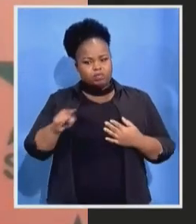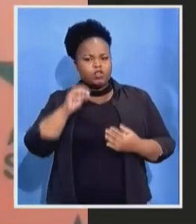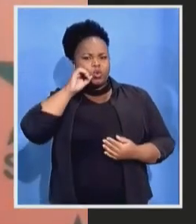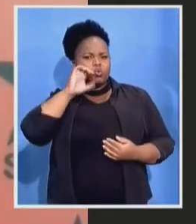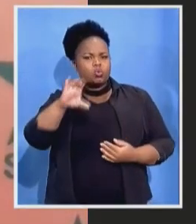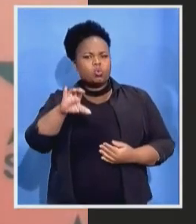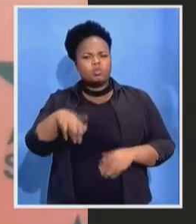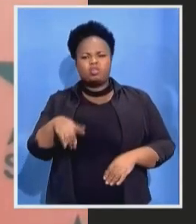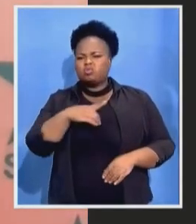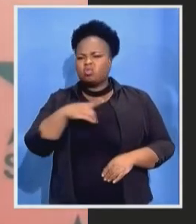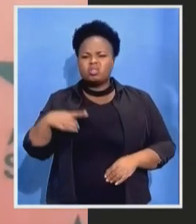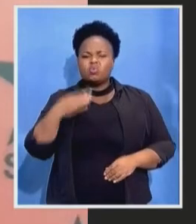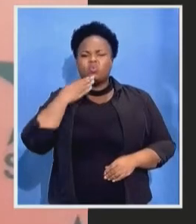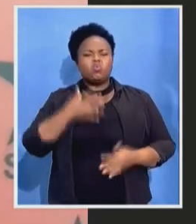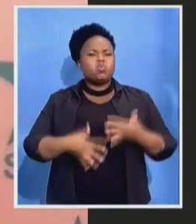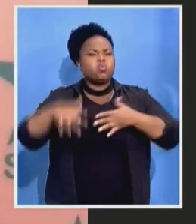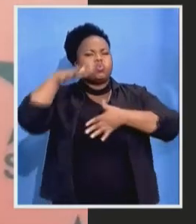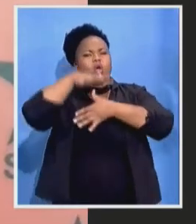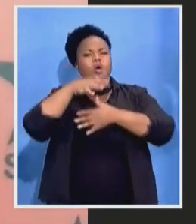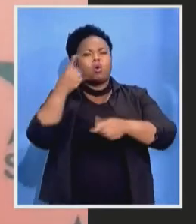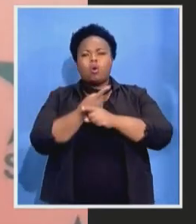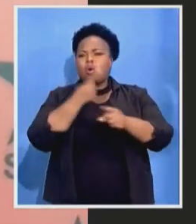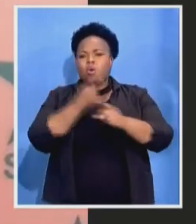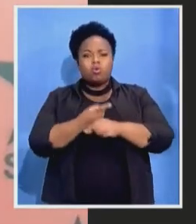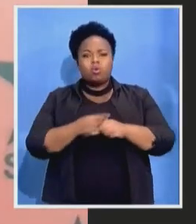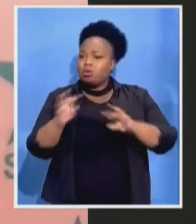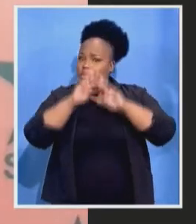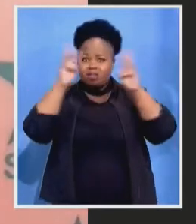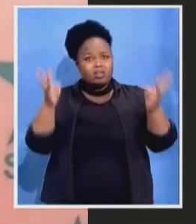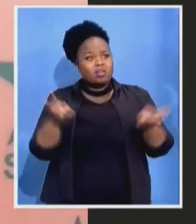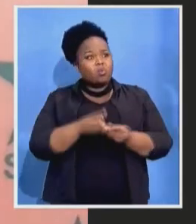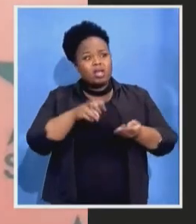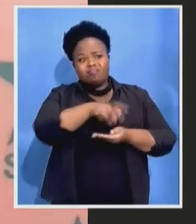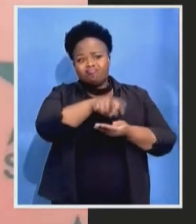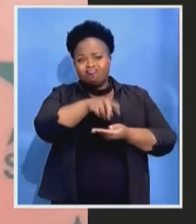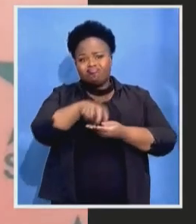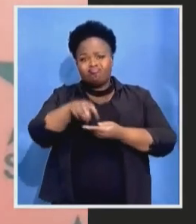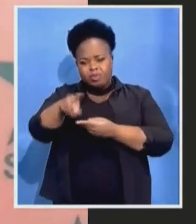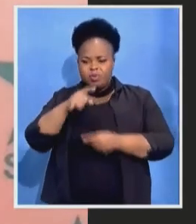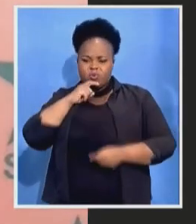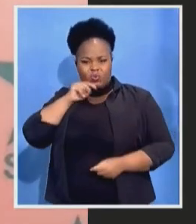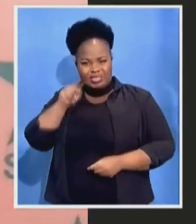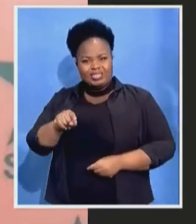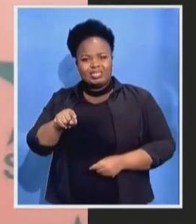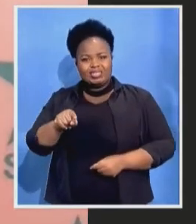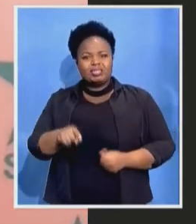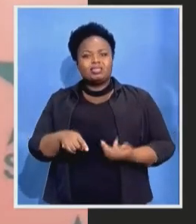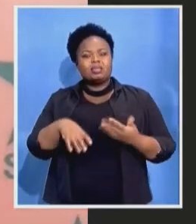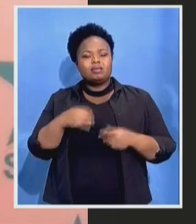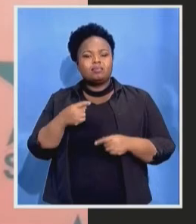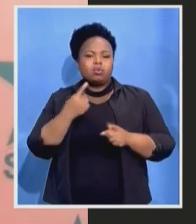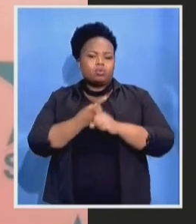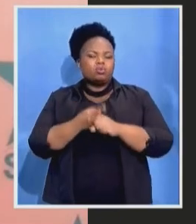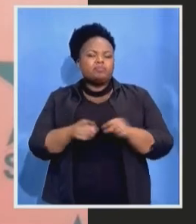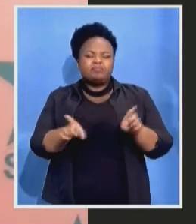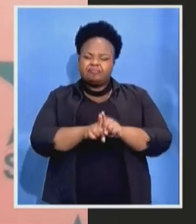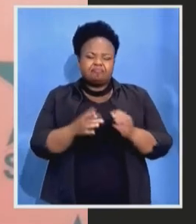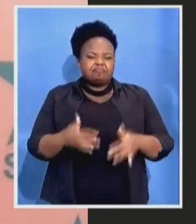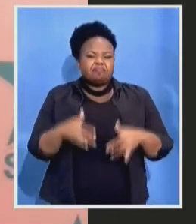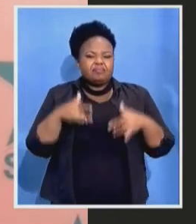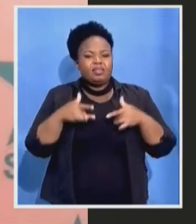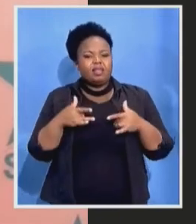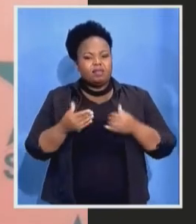worldwide have been utilizing, and that could have also saved more lives also in our country. But we'll continue to engage with